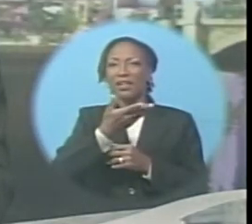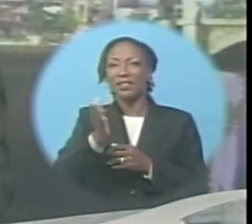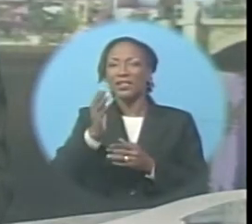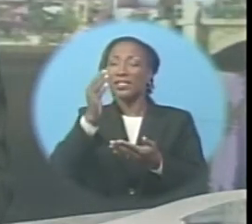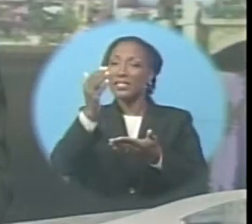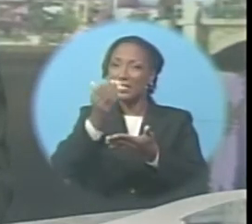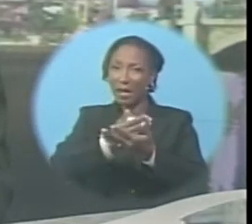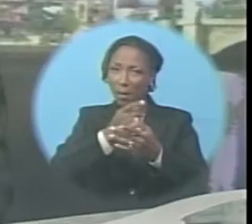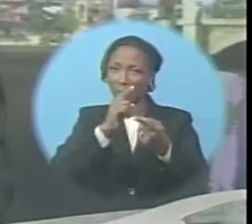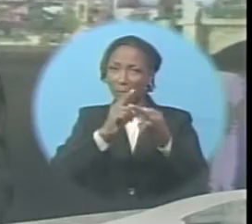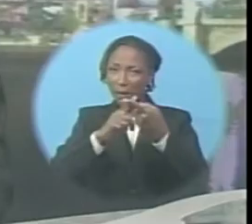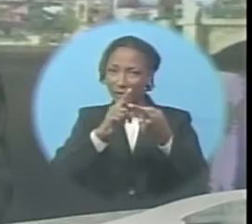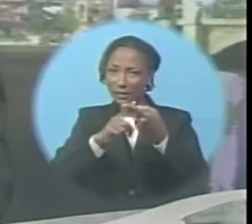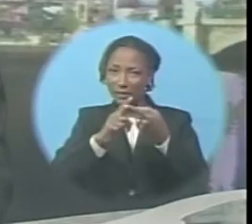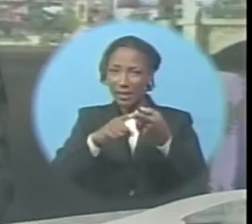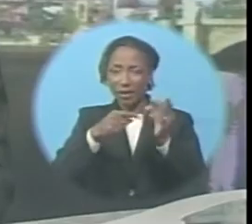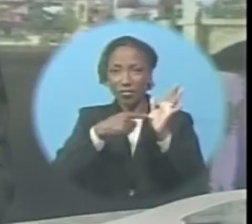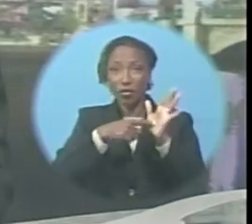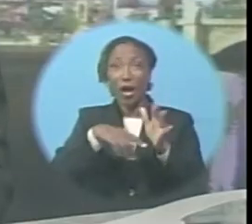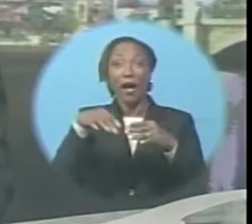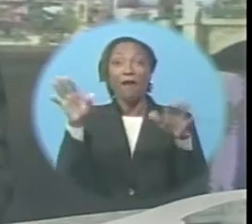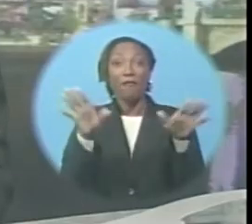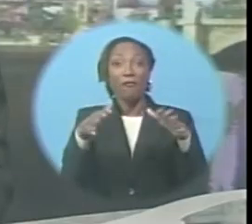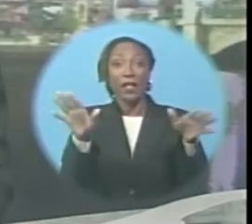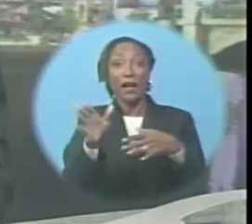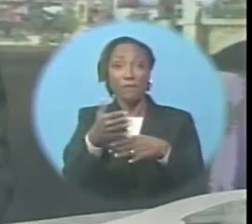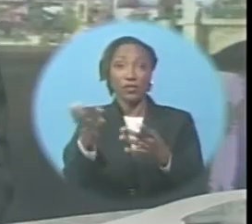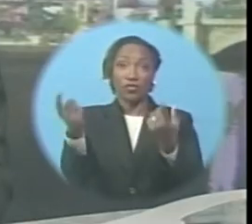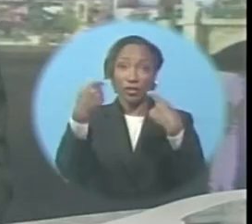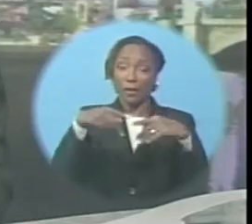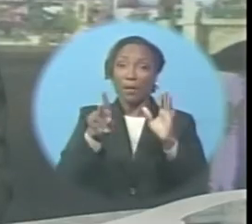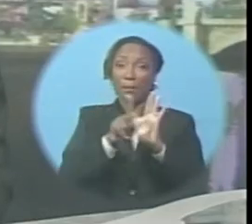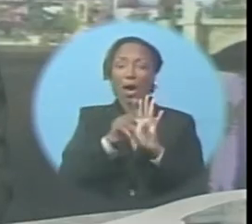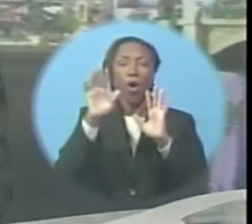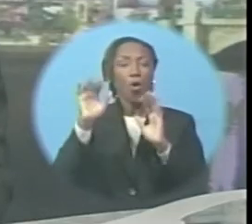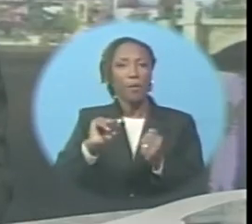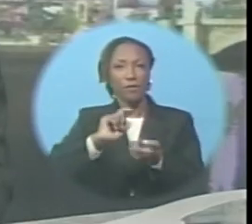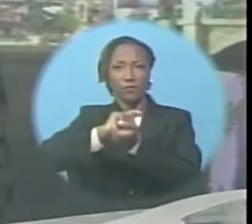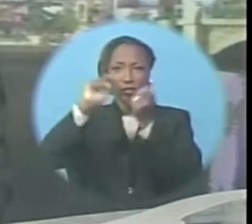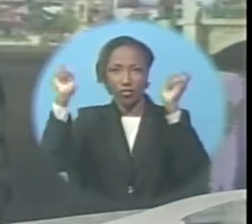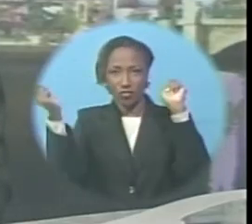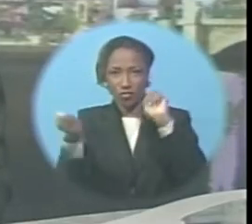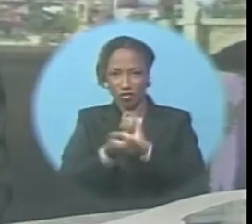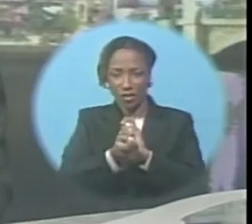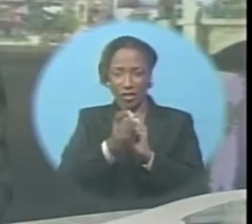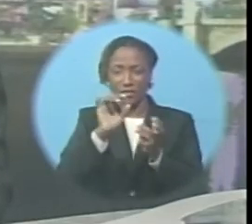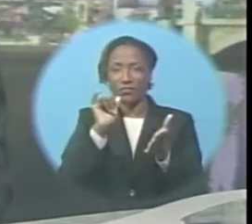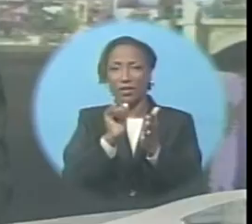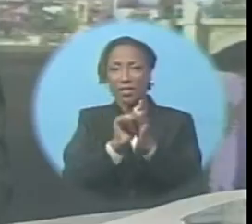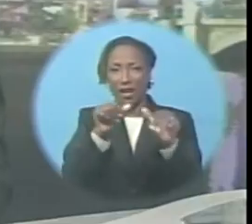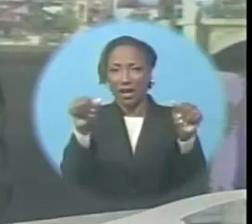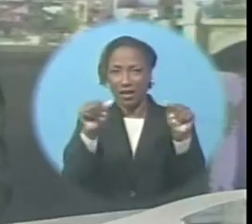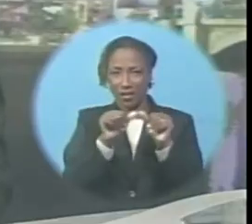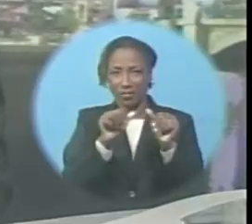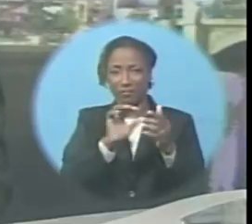some positive signs for flying fish, and he's hoping for a complete turnaround for that section of the industry.